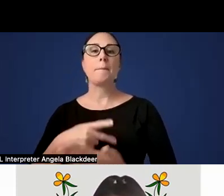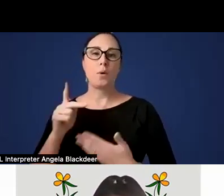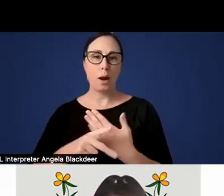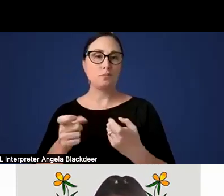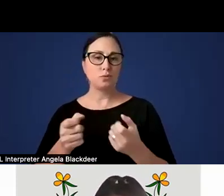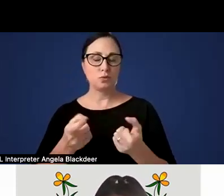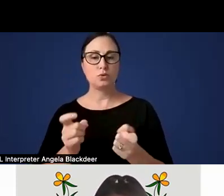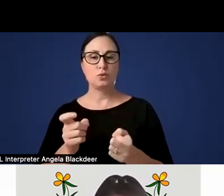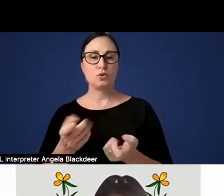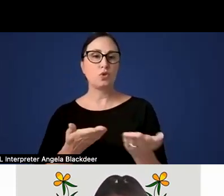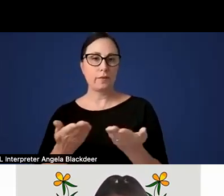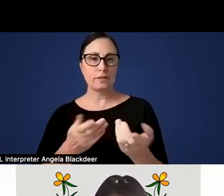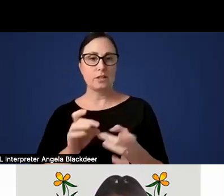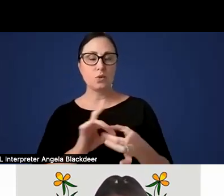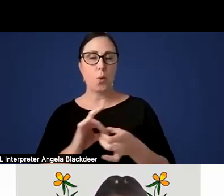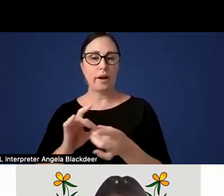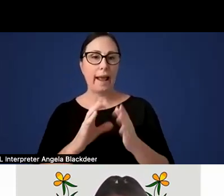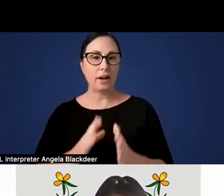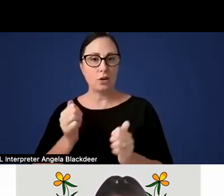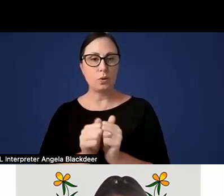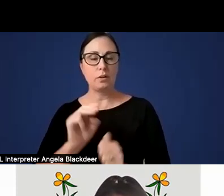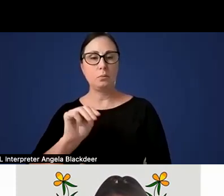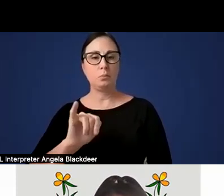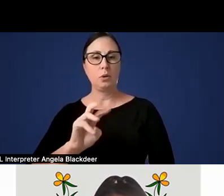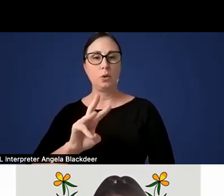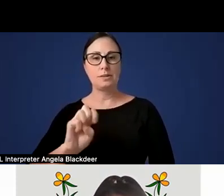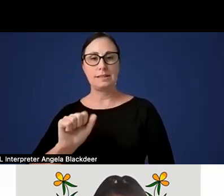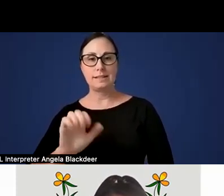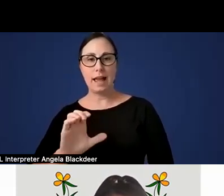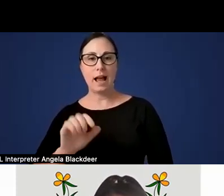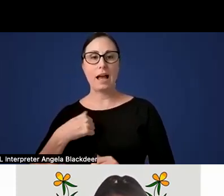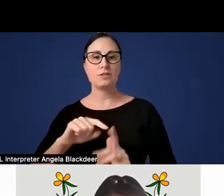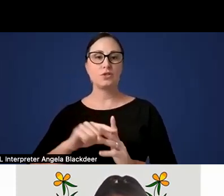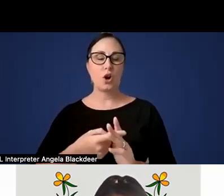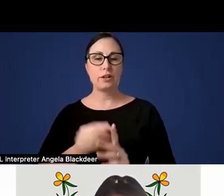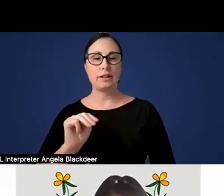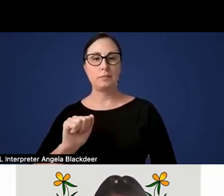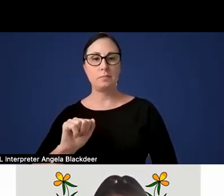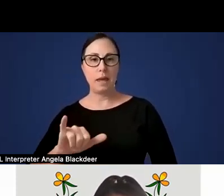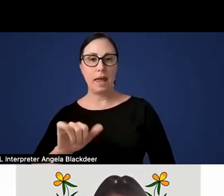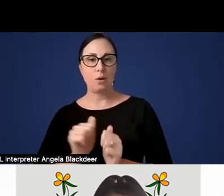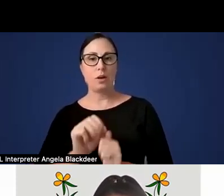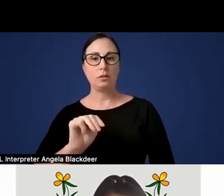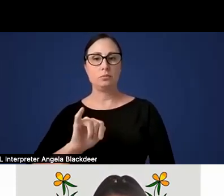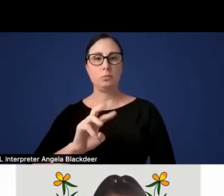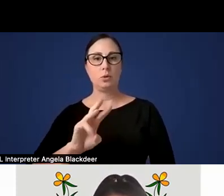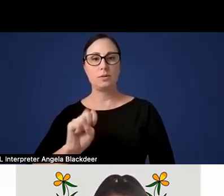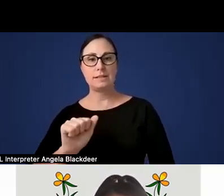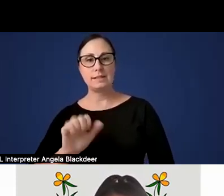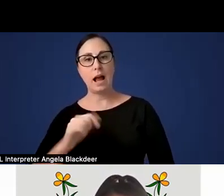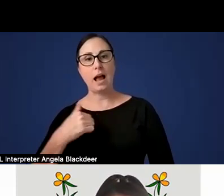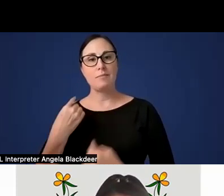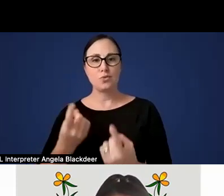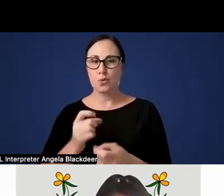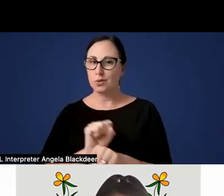with MUSAC. I've started in May with MUSAC. I've been doing the work since